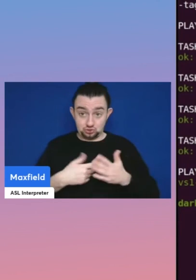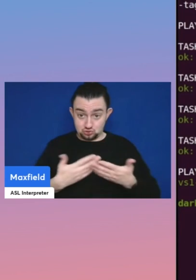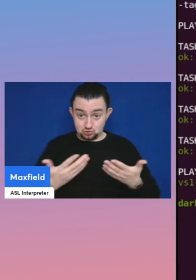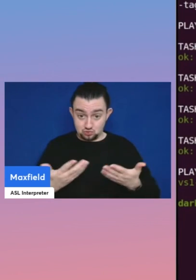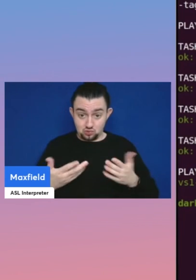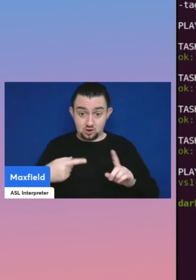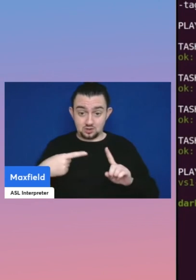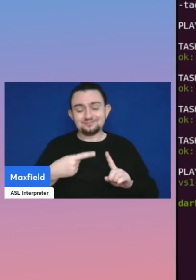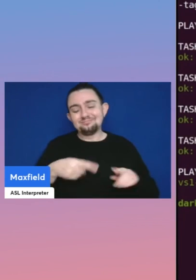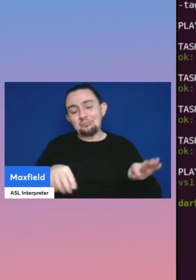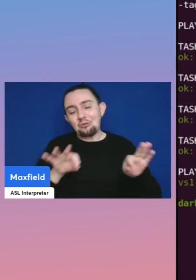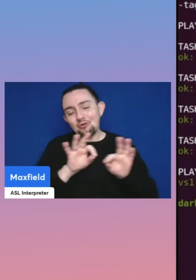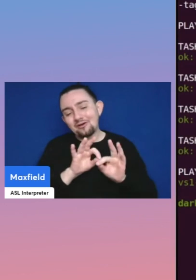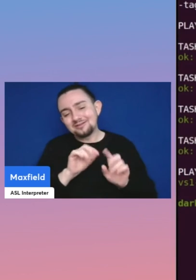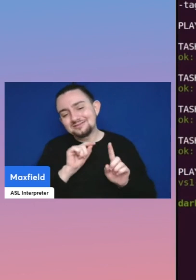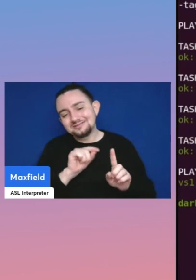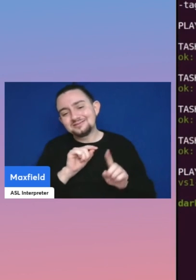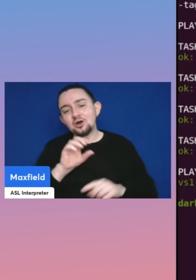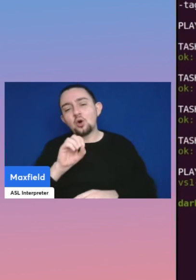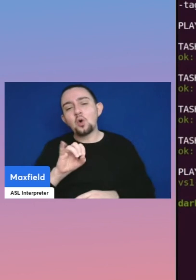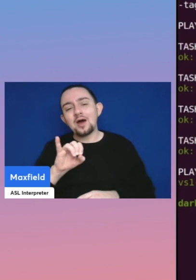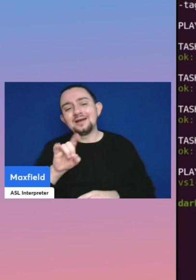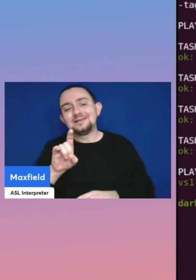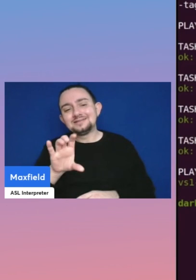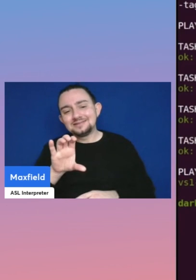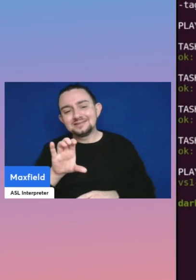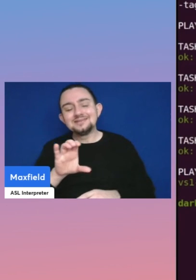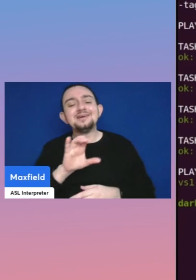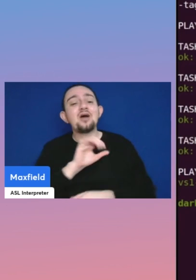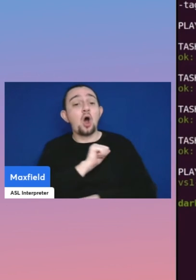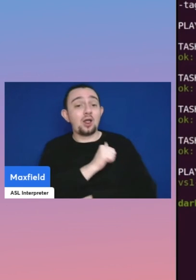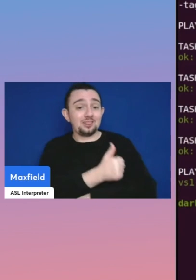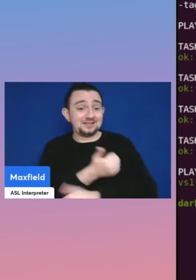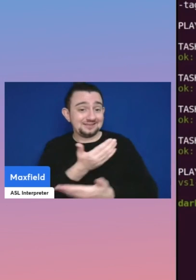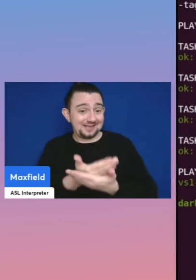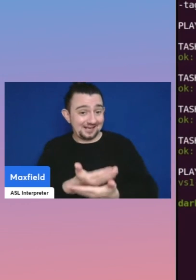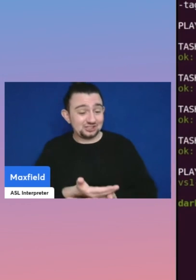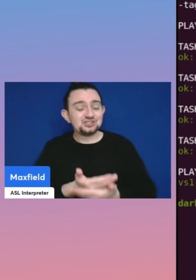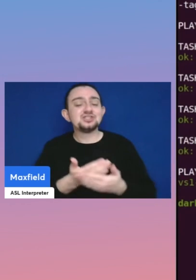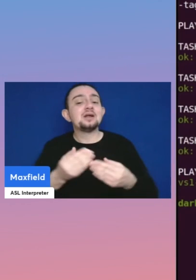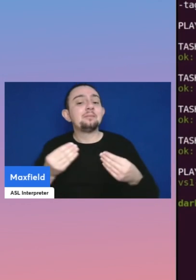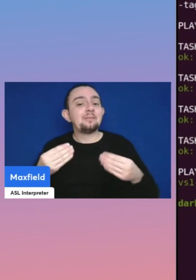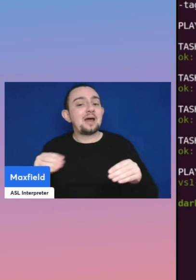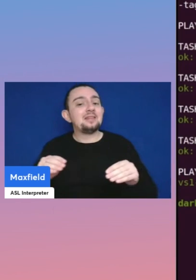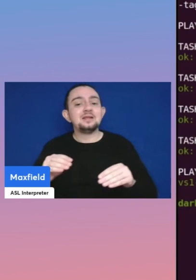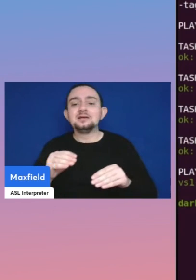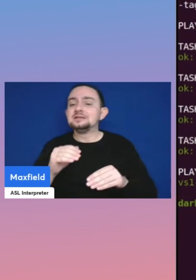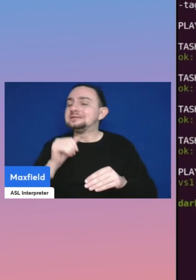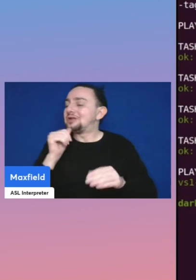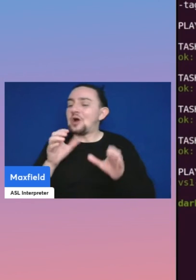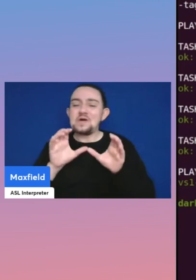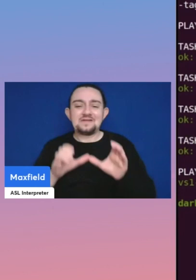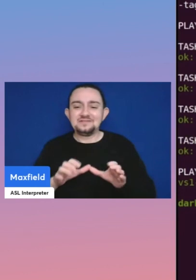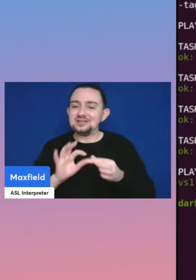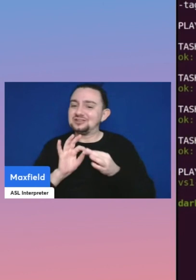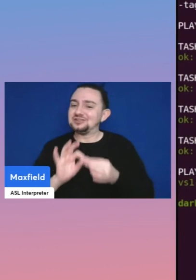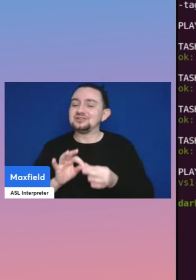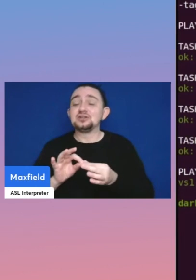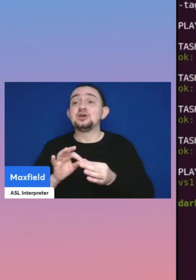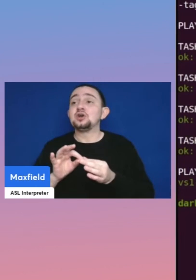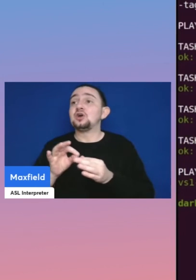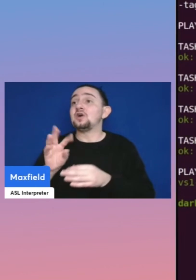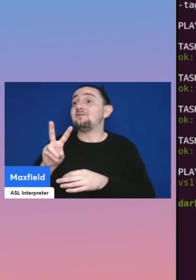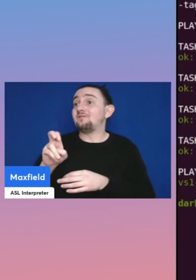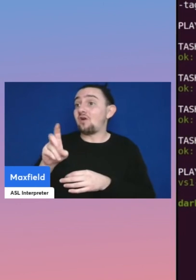it is important, the OIDC authentication method, it is not to be configured on the Vault cluster automatically. It